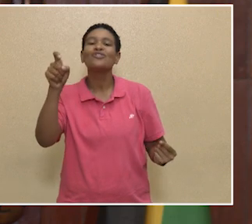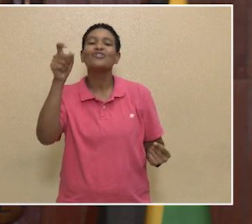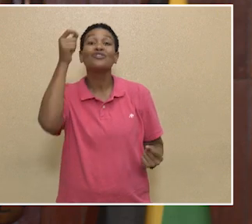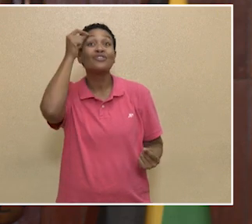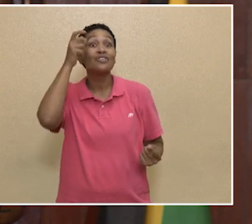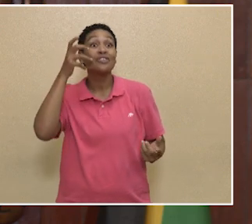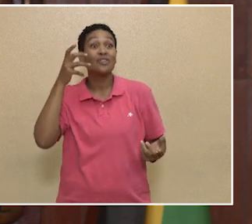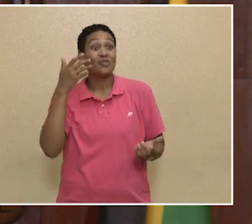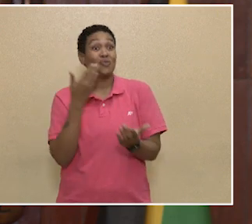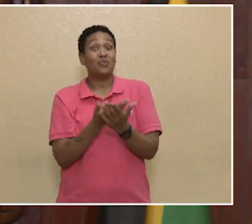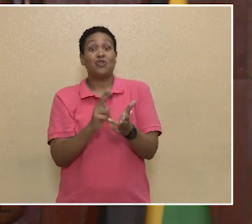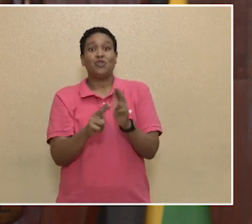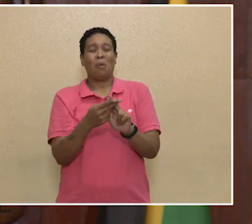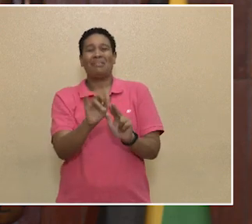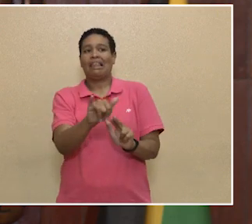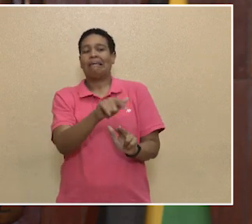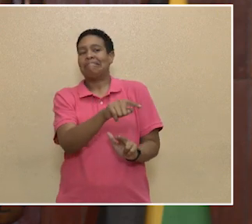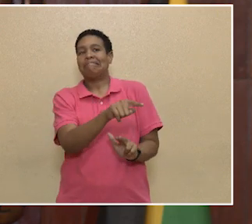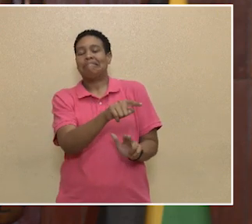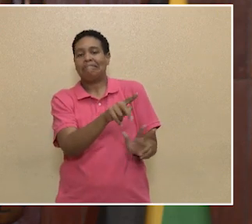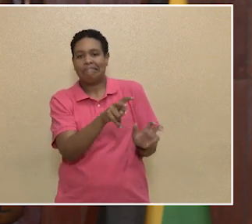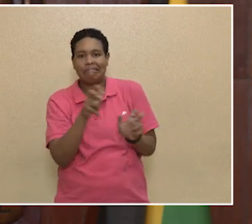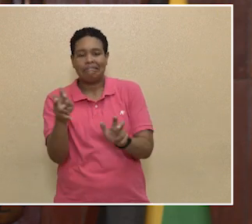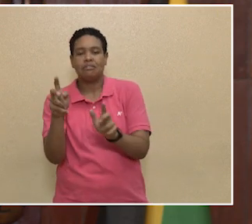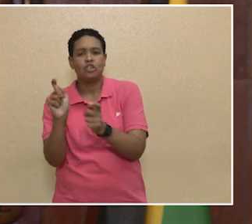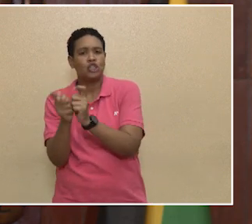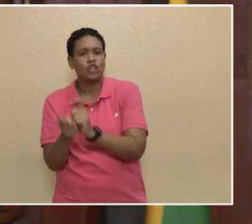The first measure that I would like to